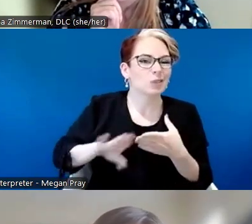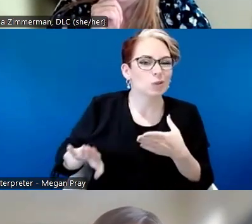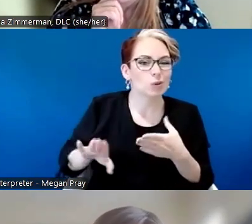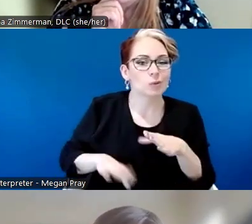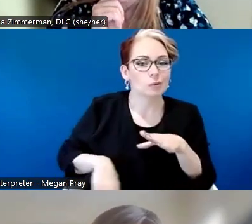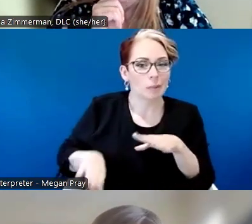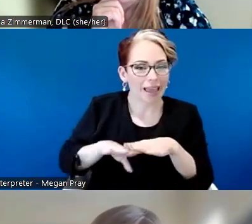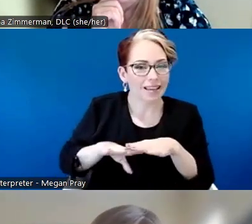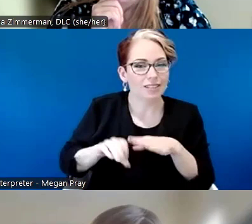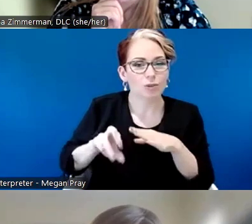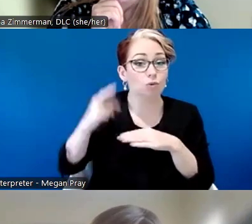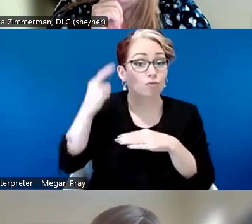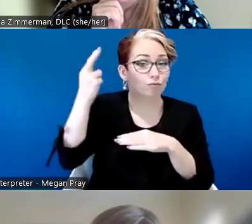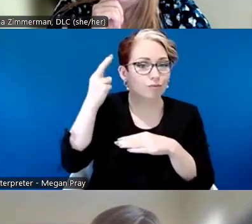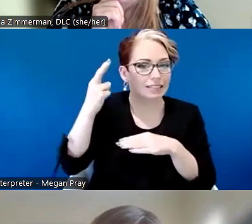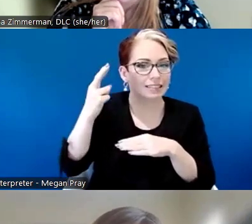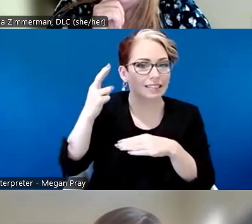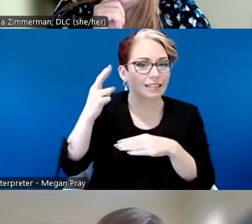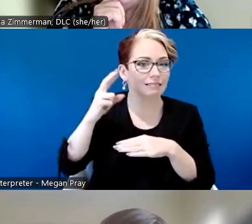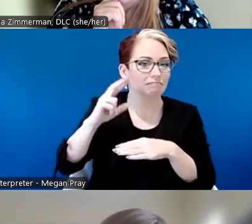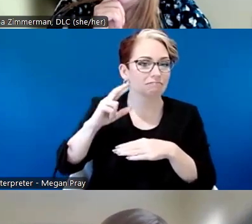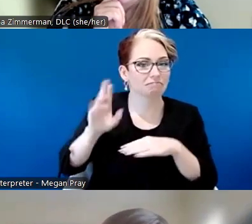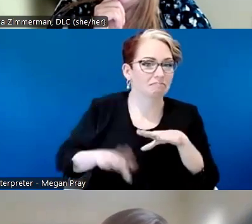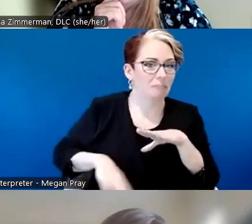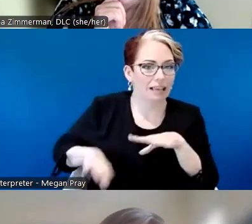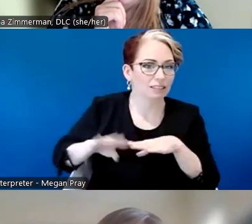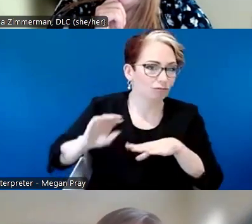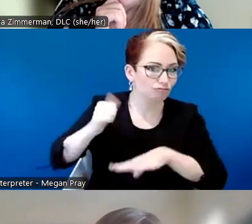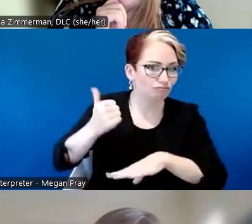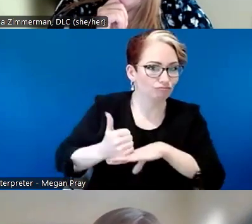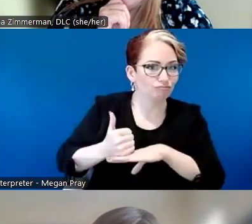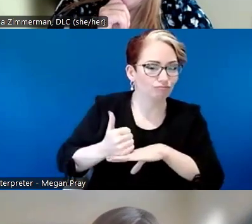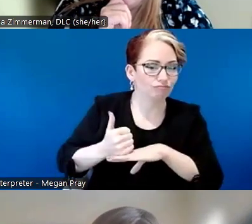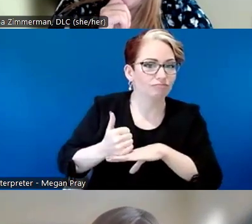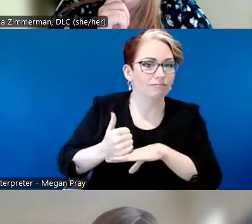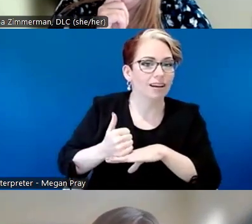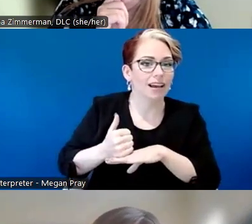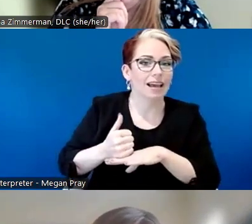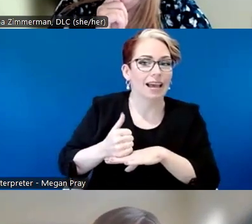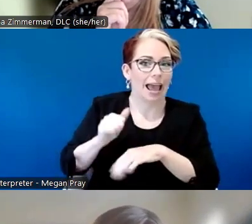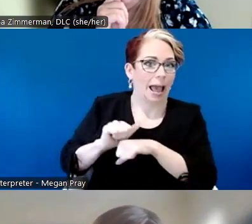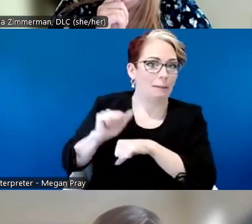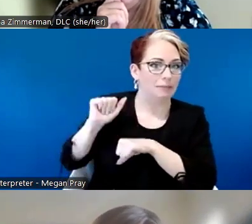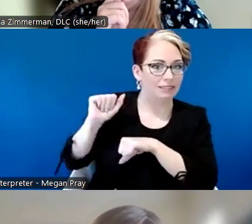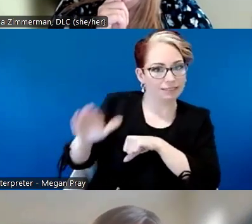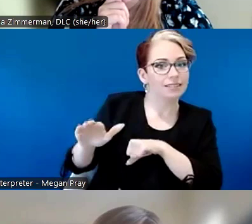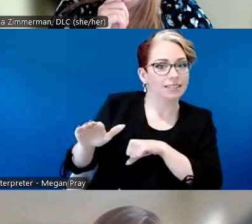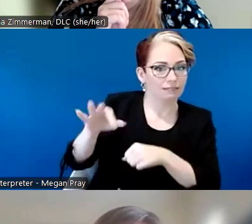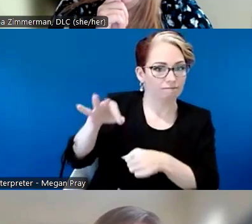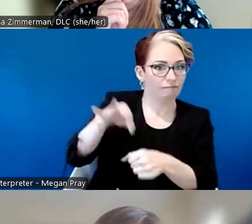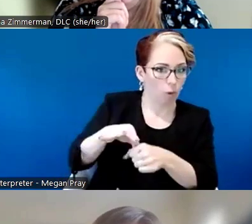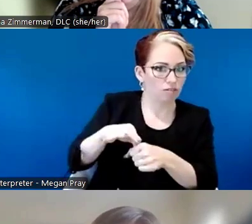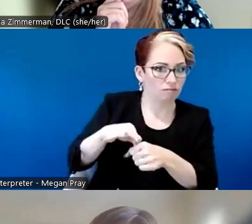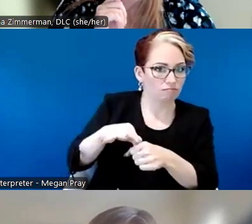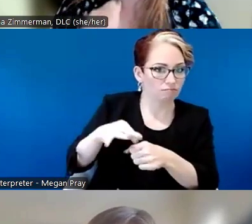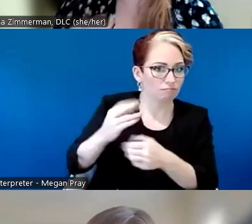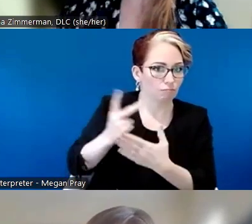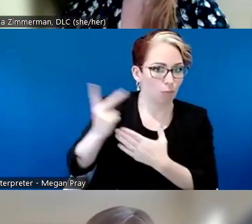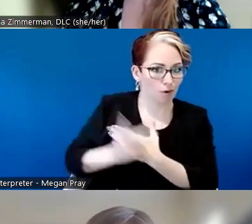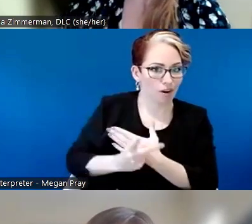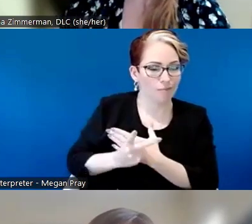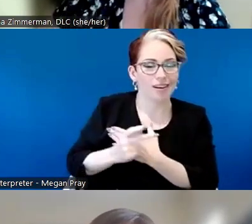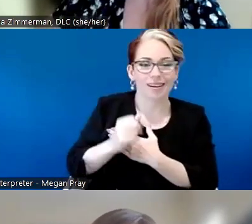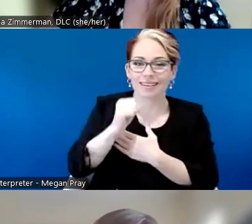reason-based absentee voting program. We did not have a no excuse absentee voting program like other states have